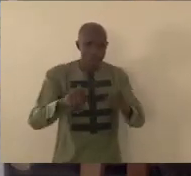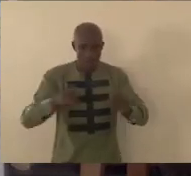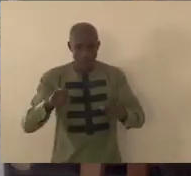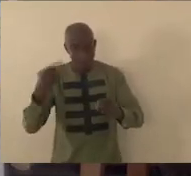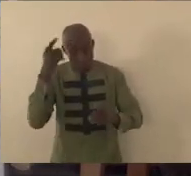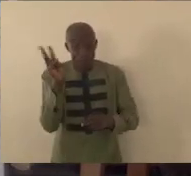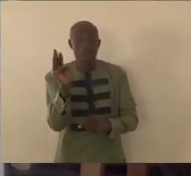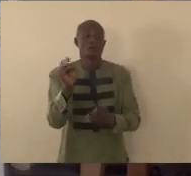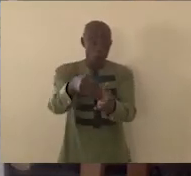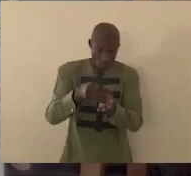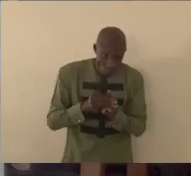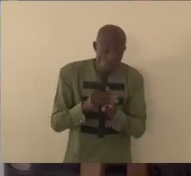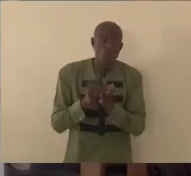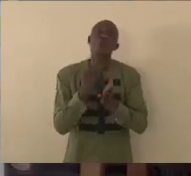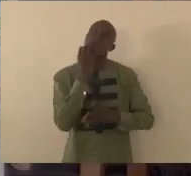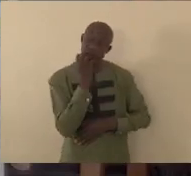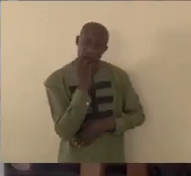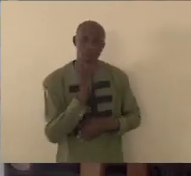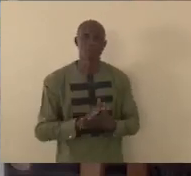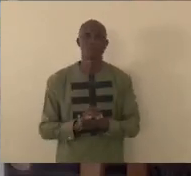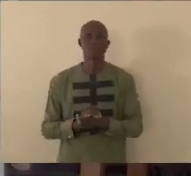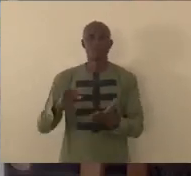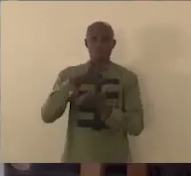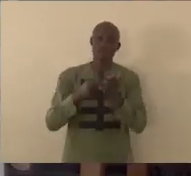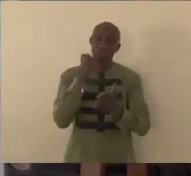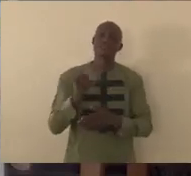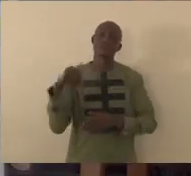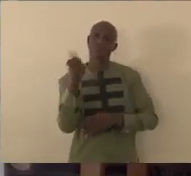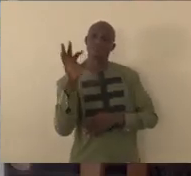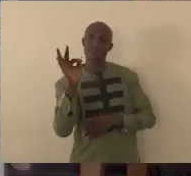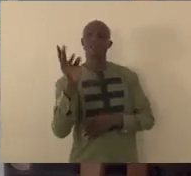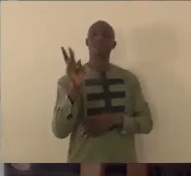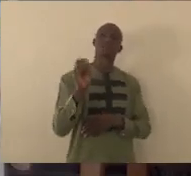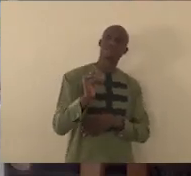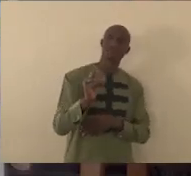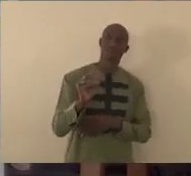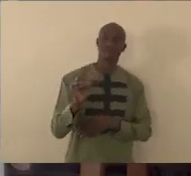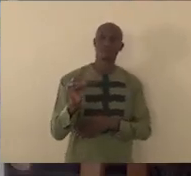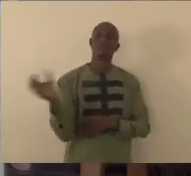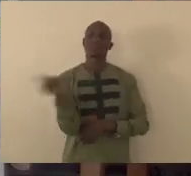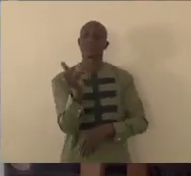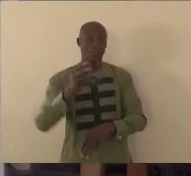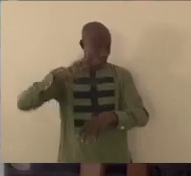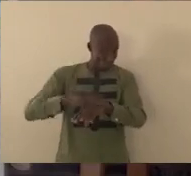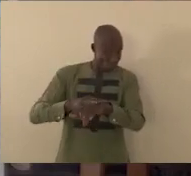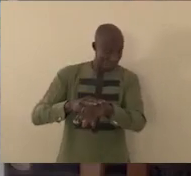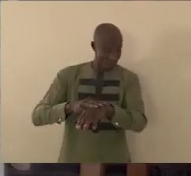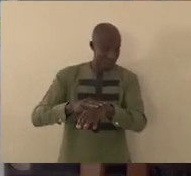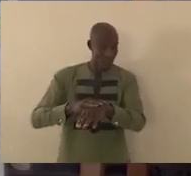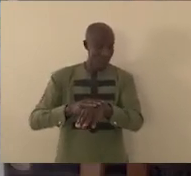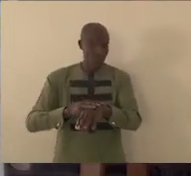for their own selfish ends." This is 1960. And they warned that,